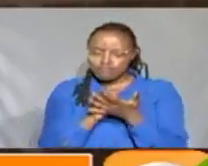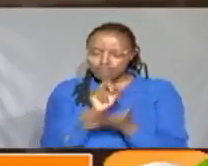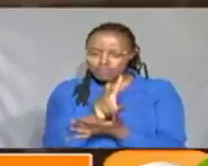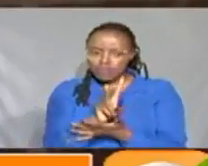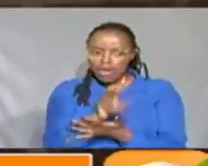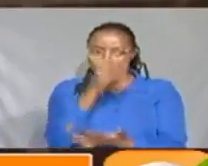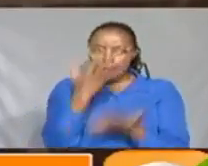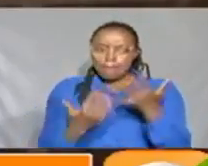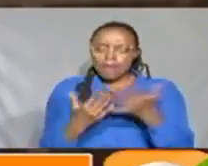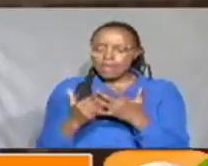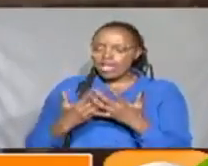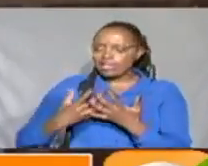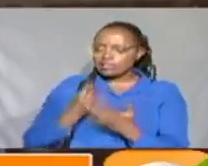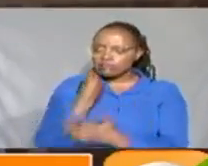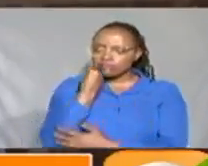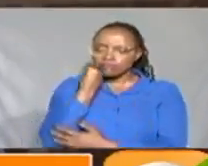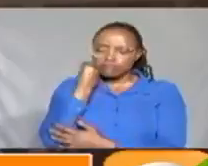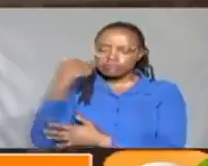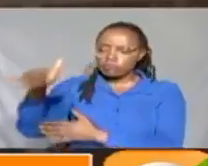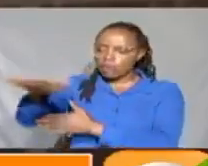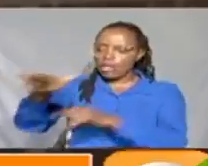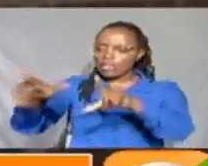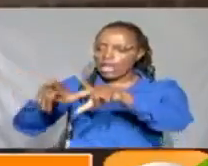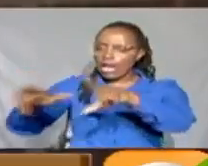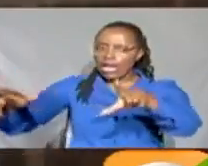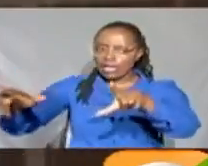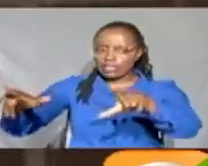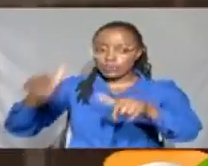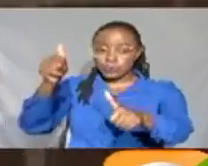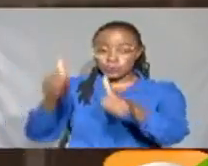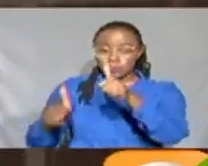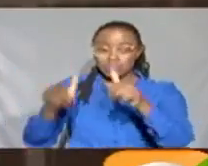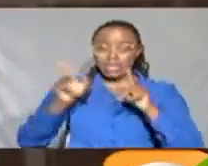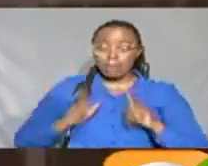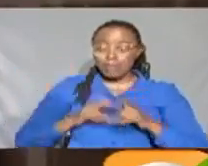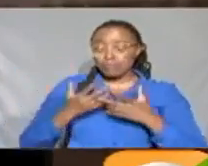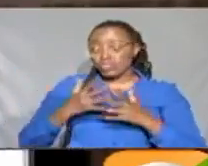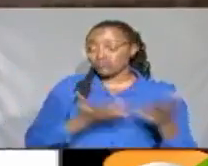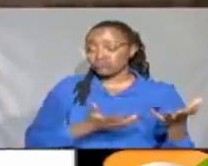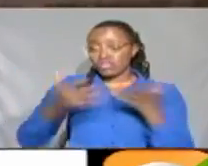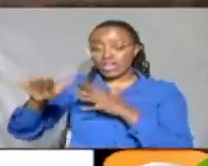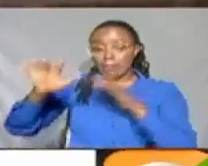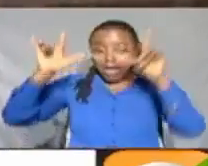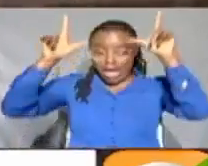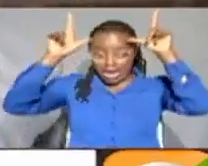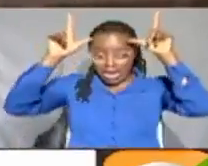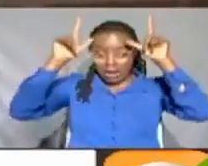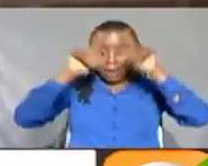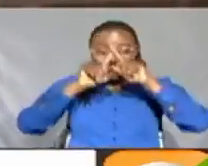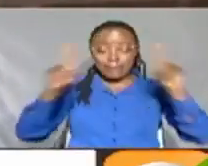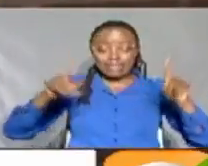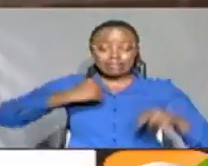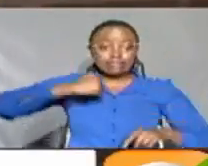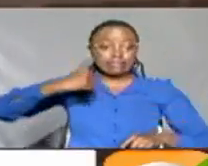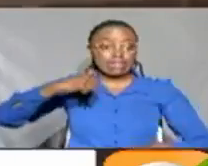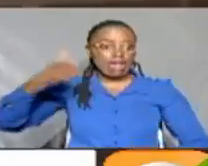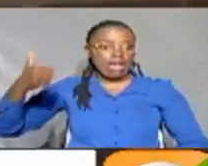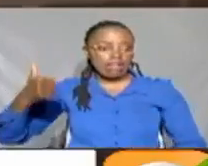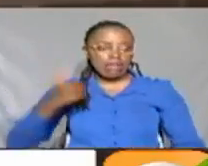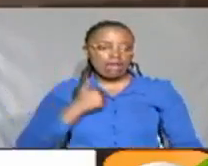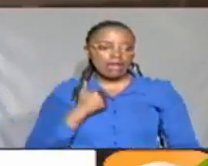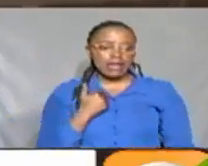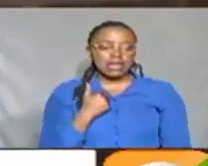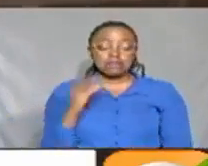nakula pande nyingine ambaye ni kwa bali watu wanalisha ngombe saa nyingine, lakini pande hii hakuna